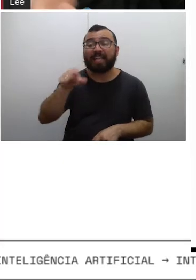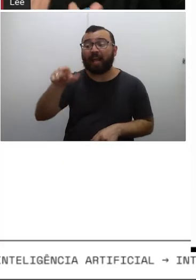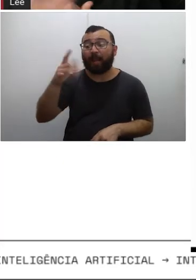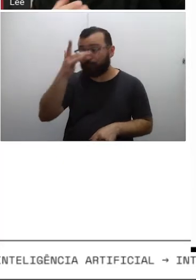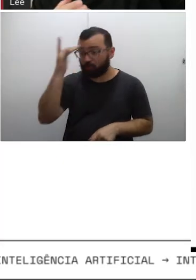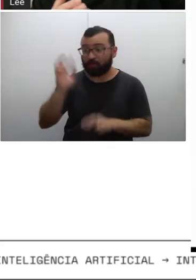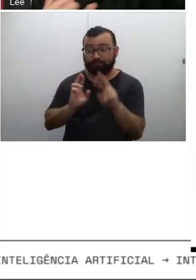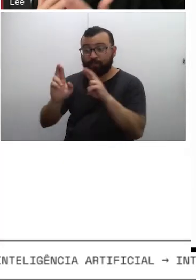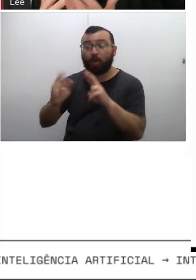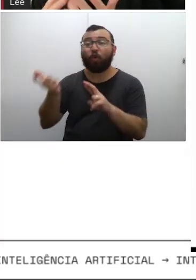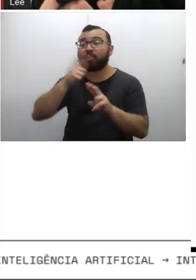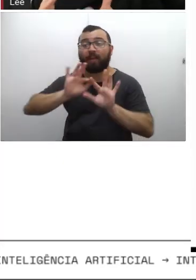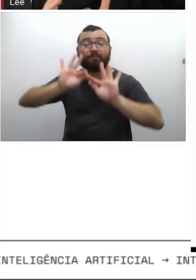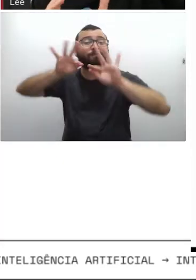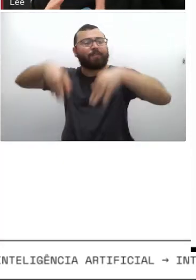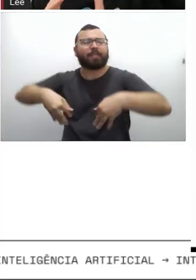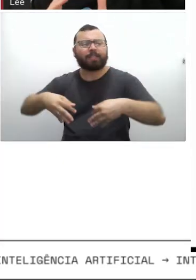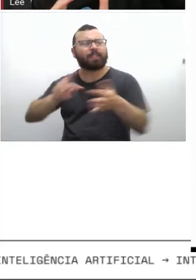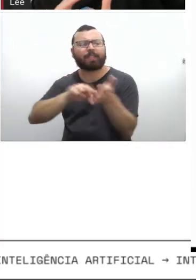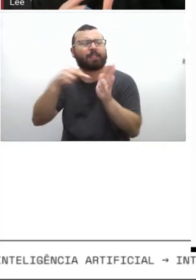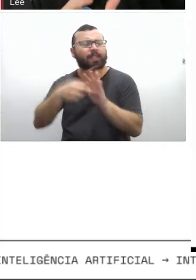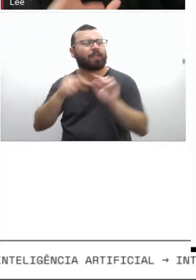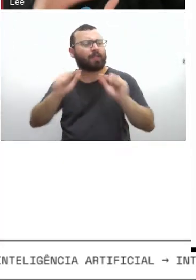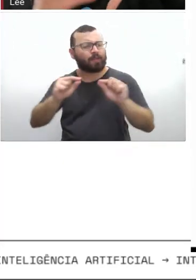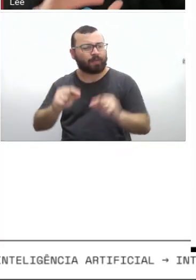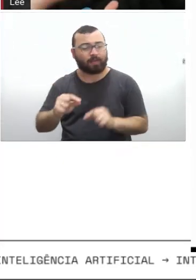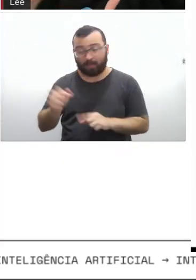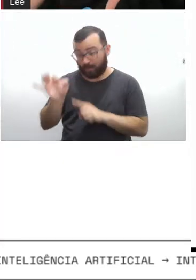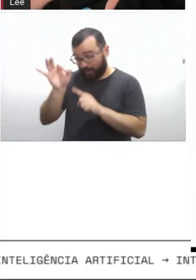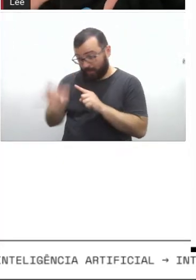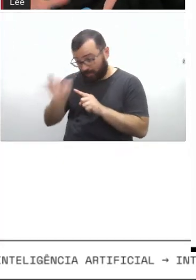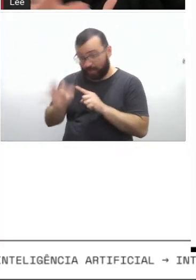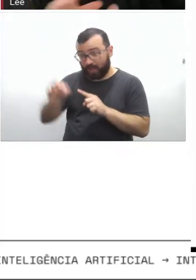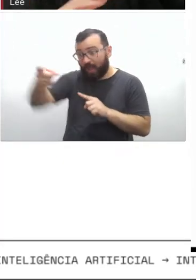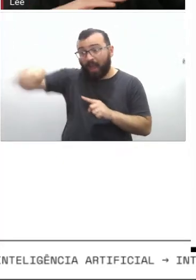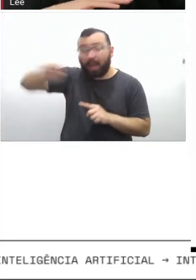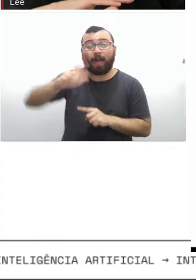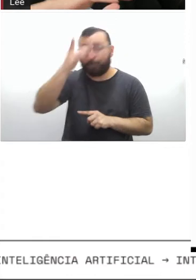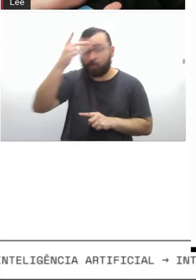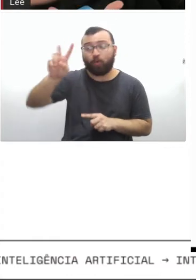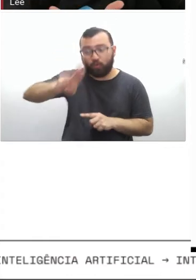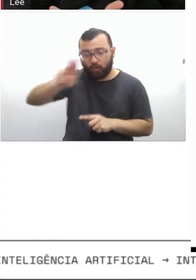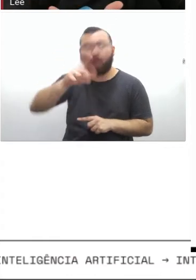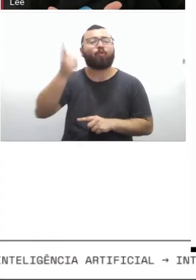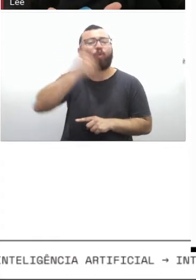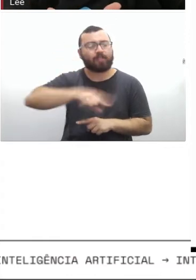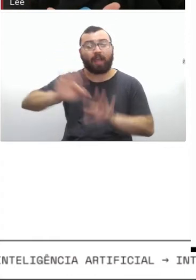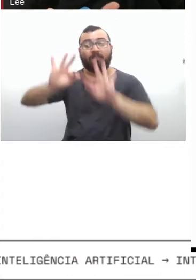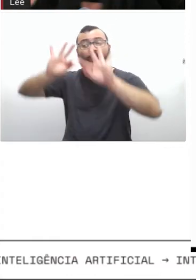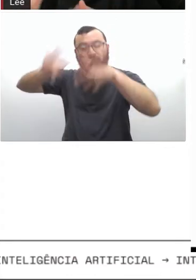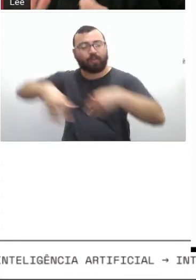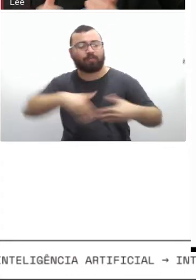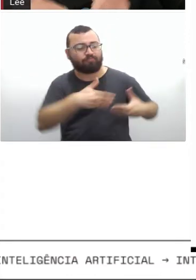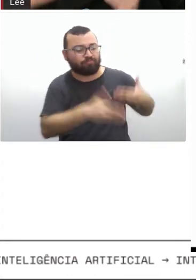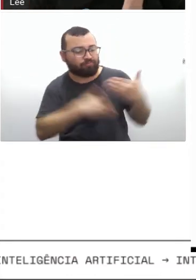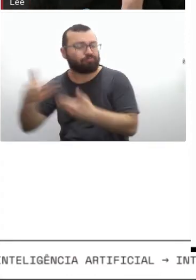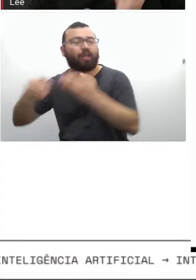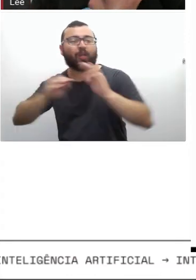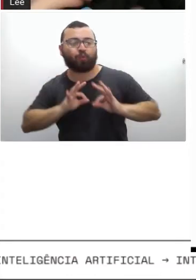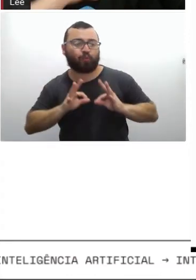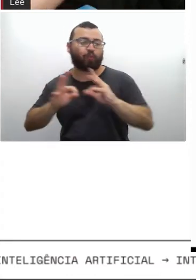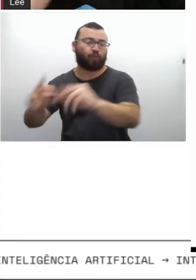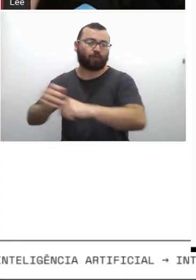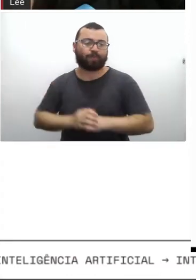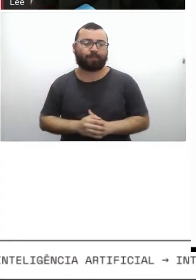the success rate, which basically means like a percentage of the users that completed the full flow. So